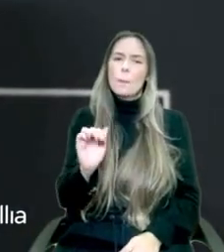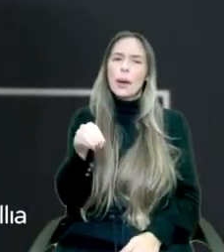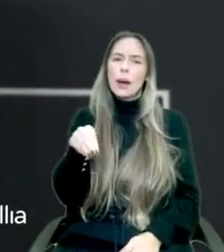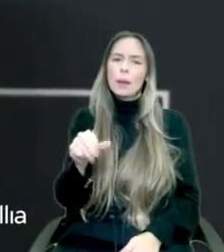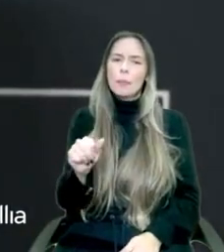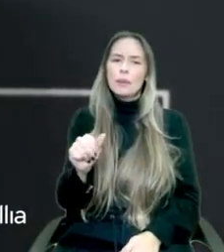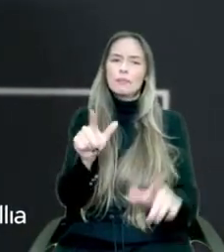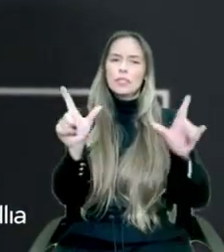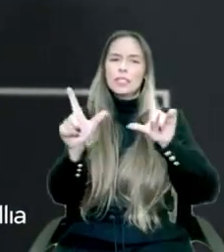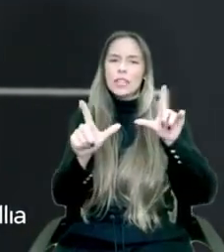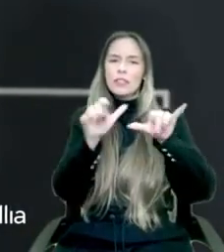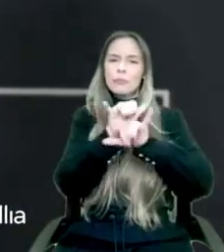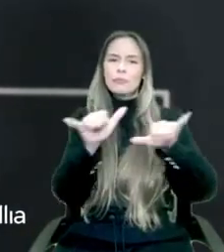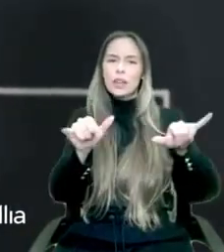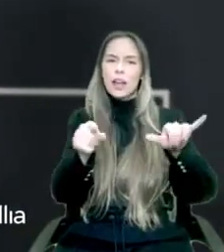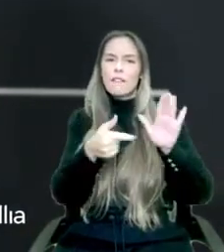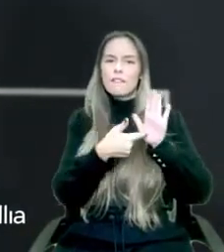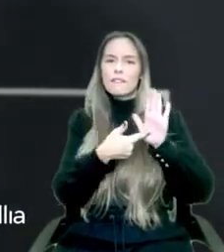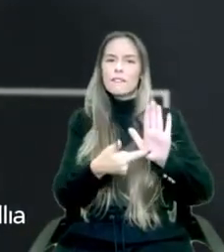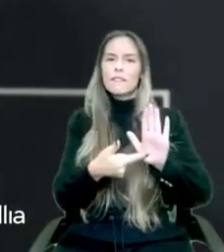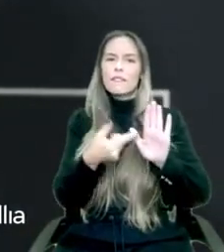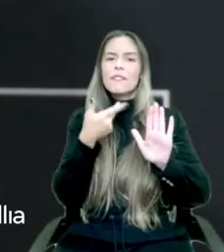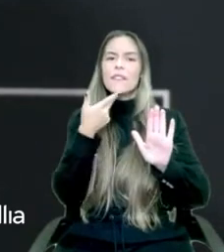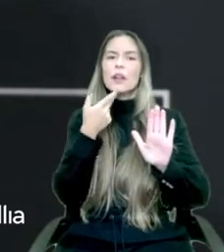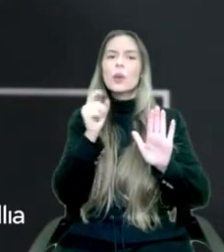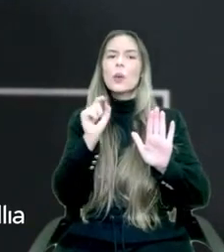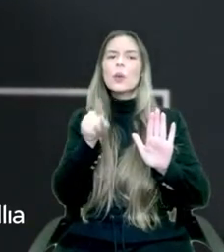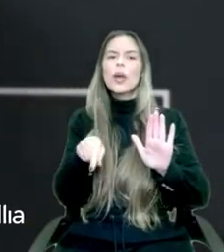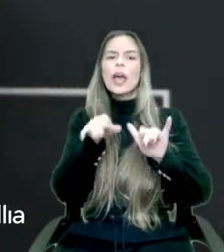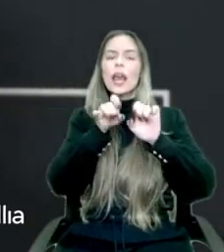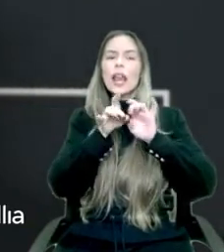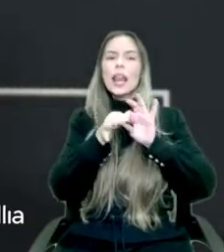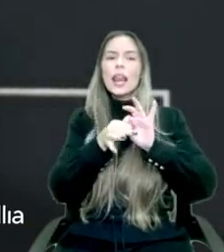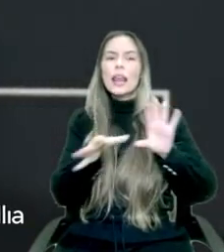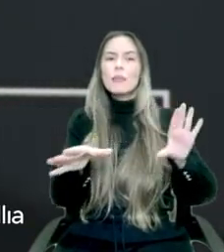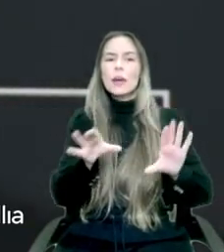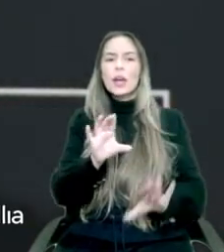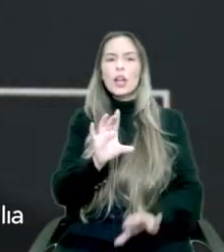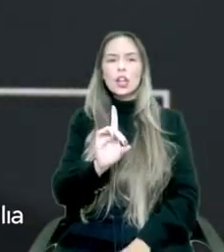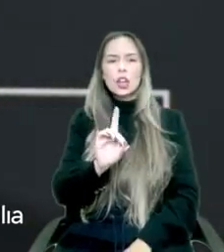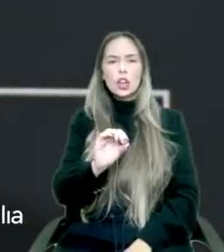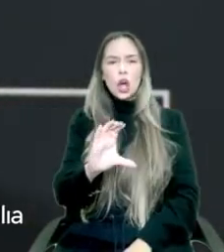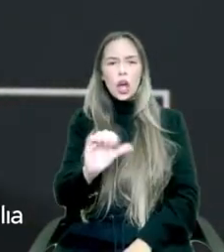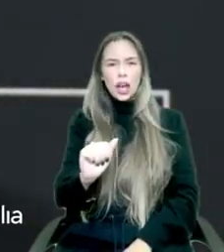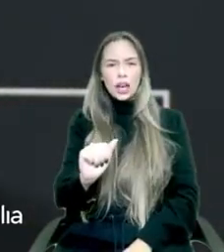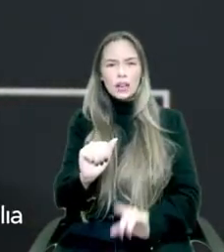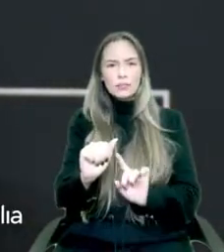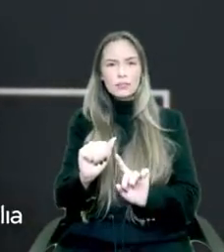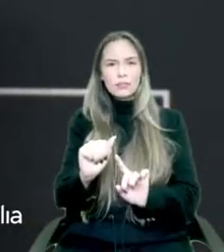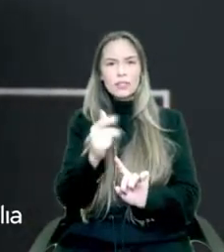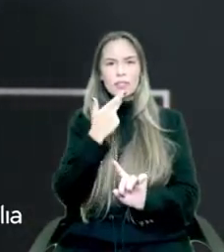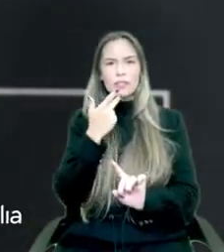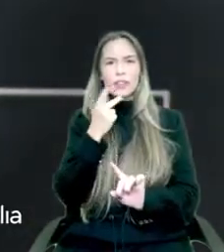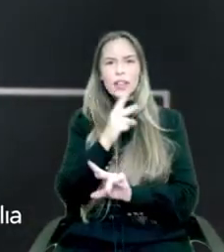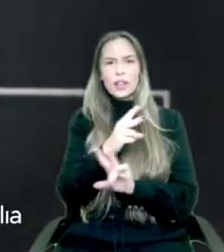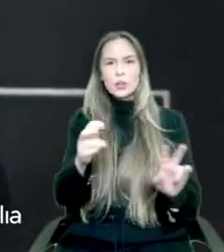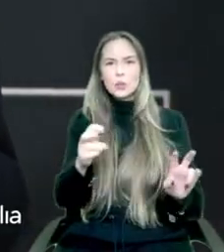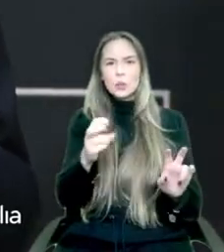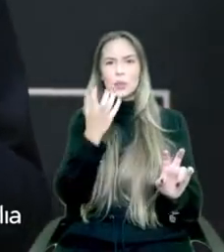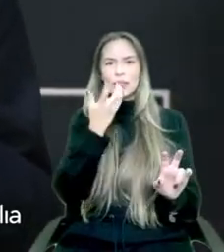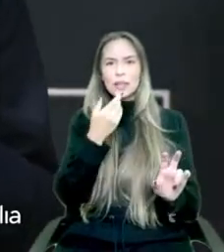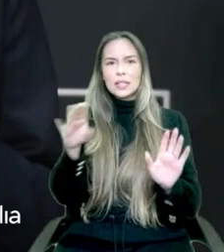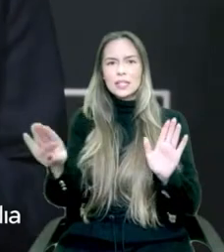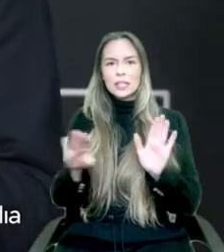he announced this thing he was going to launch called DACA, Deferred Action for Childhood Arrivals, which turned out to be his